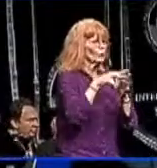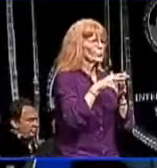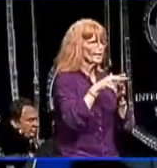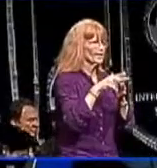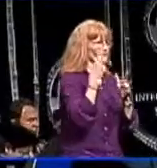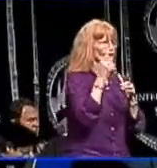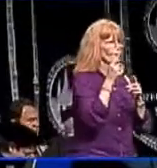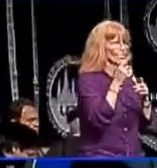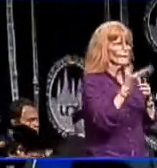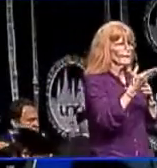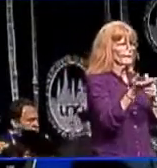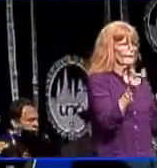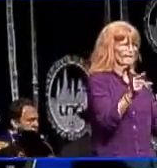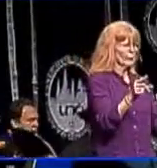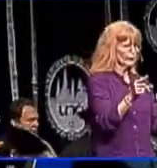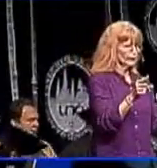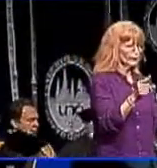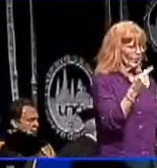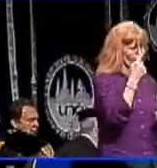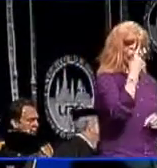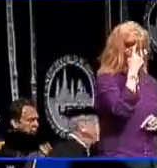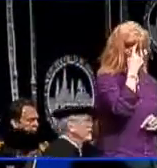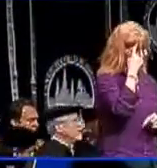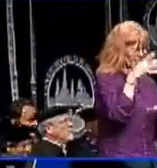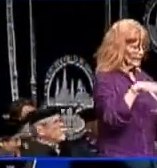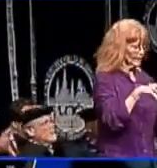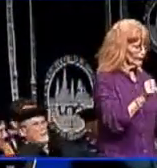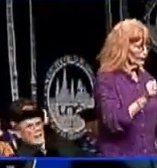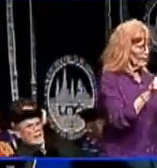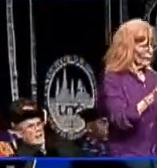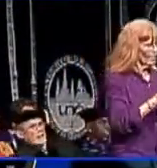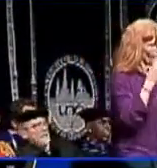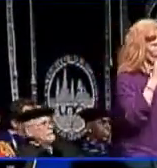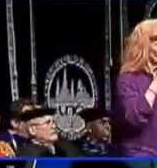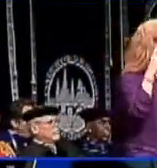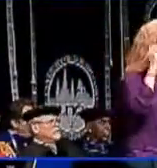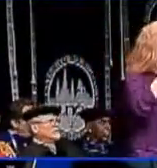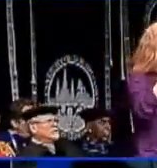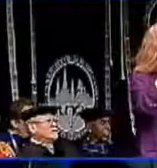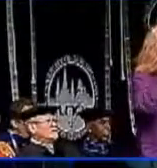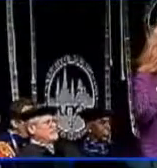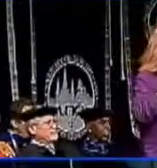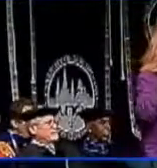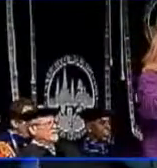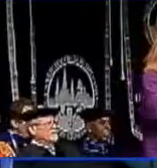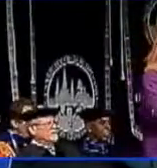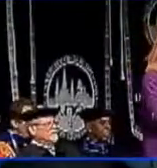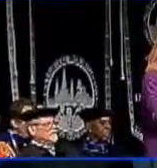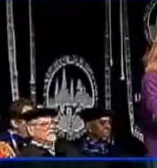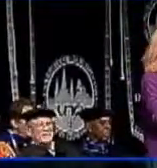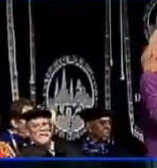commencement or any event. I think it took longer for the president to read my bio than the speech I'm about to give.